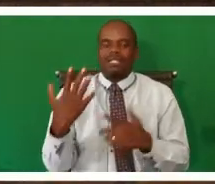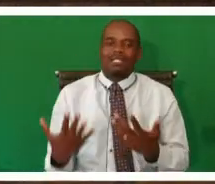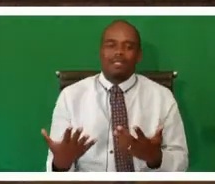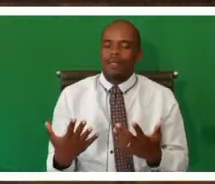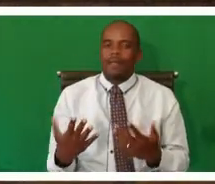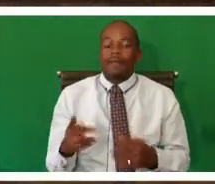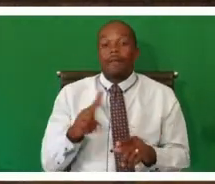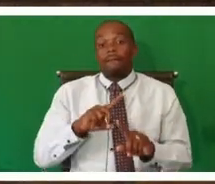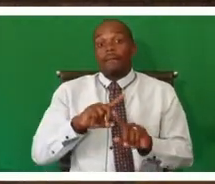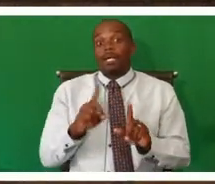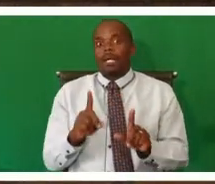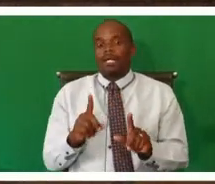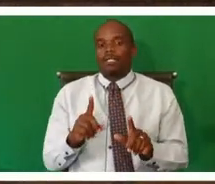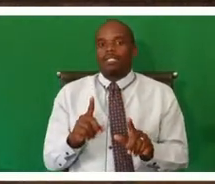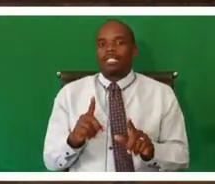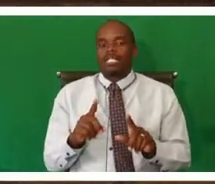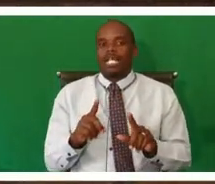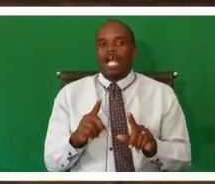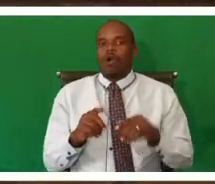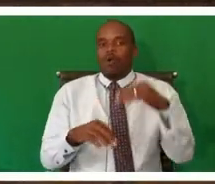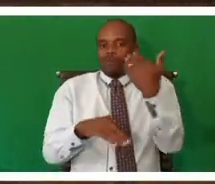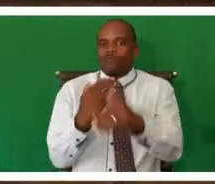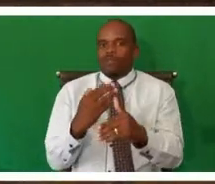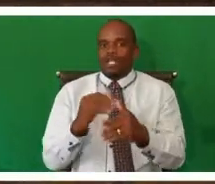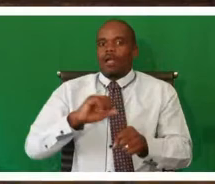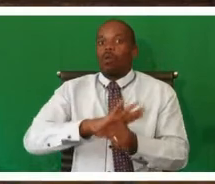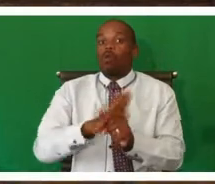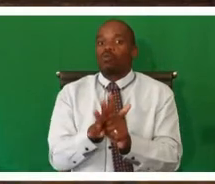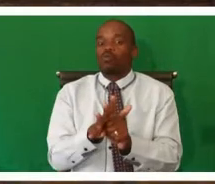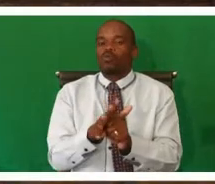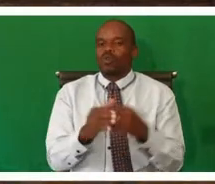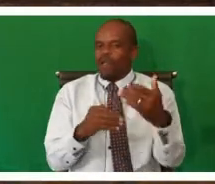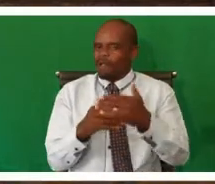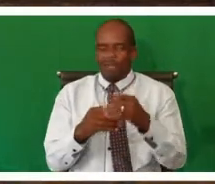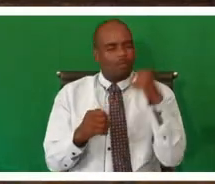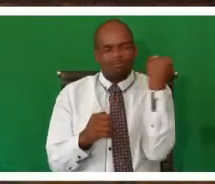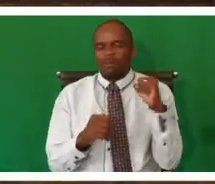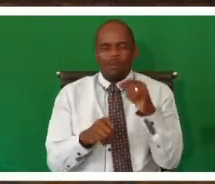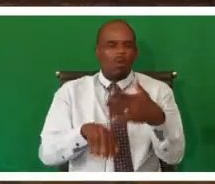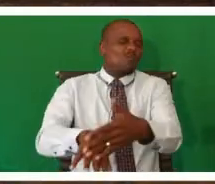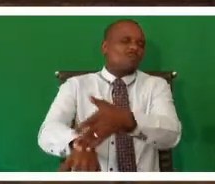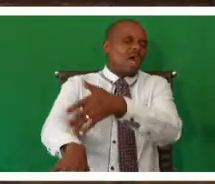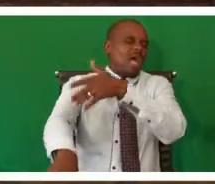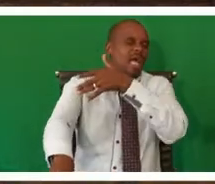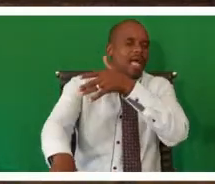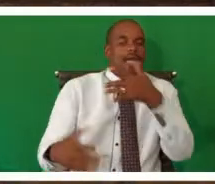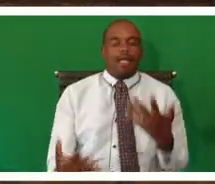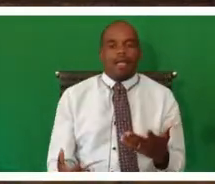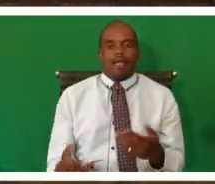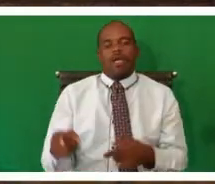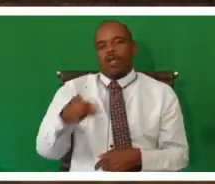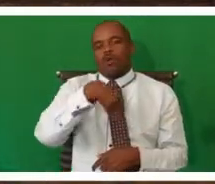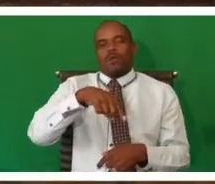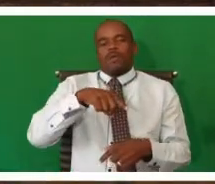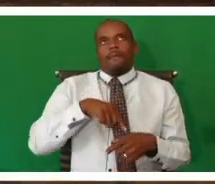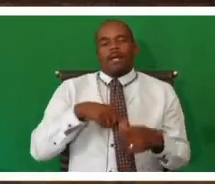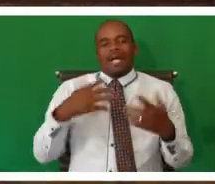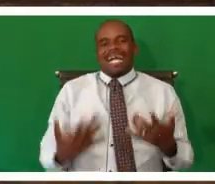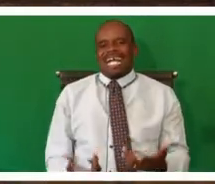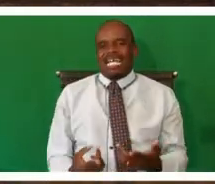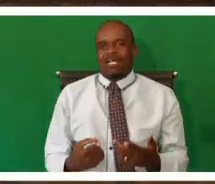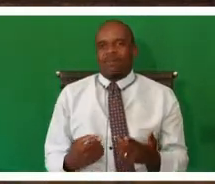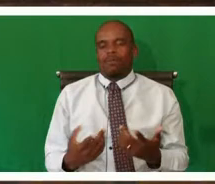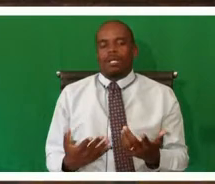is far from over and the threat remains real. We must never lower our